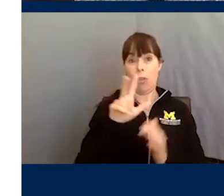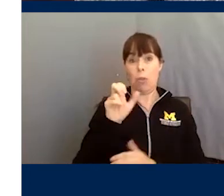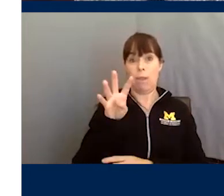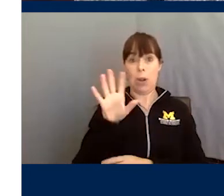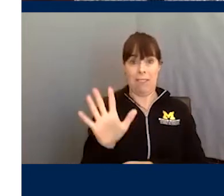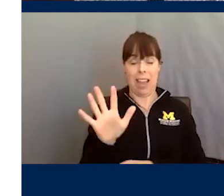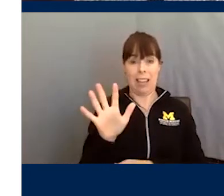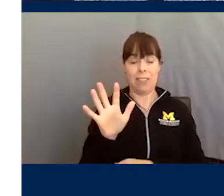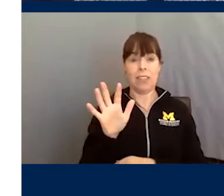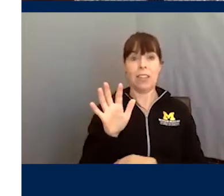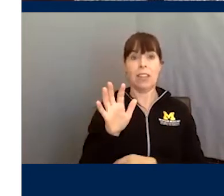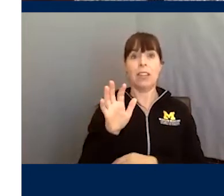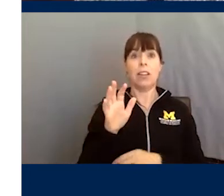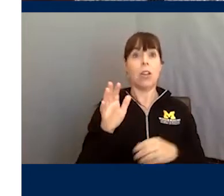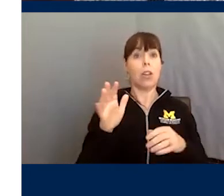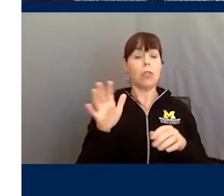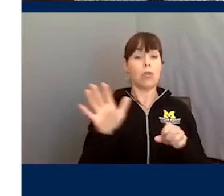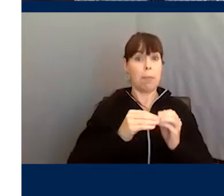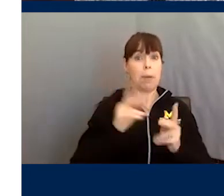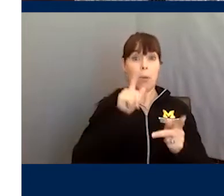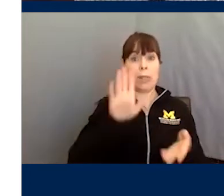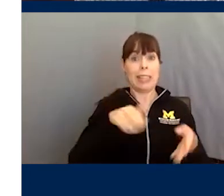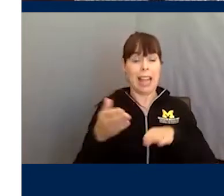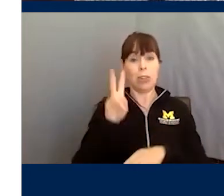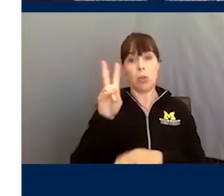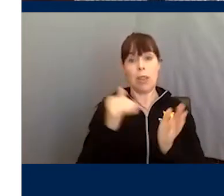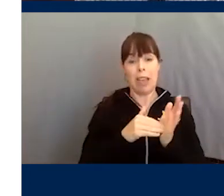18,345, and the absolute number of deaths was